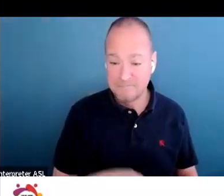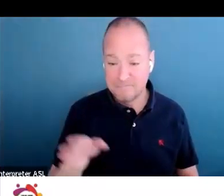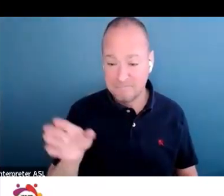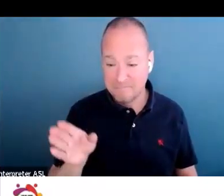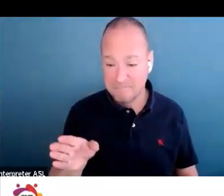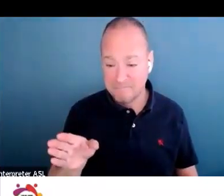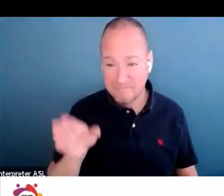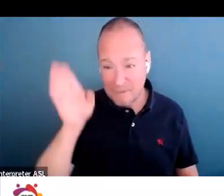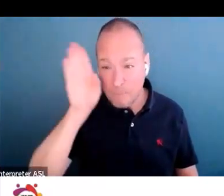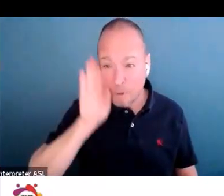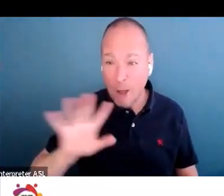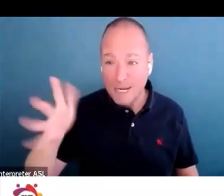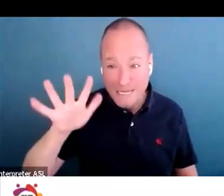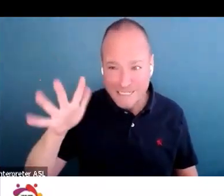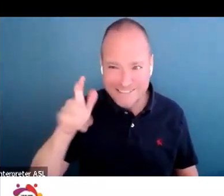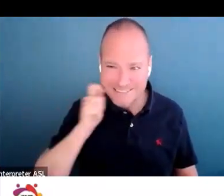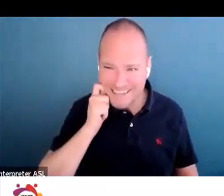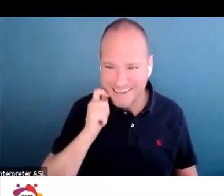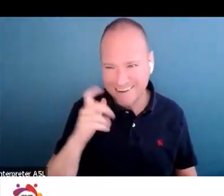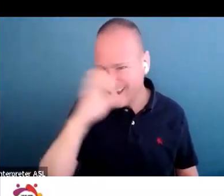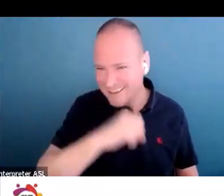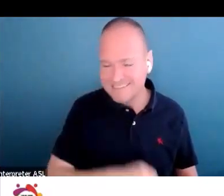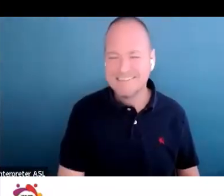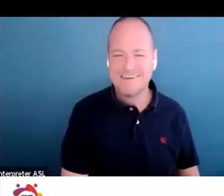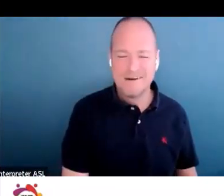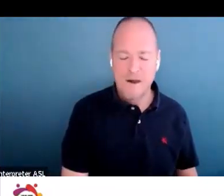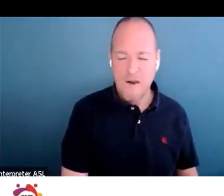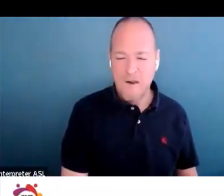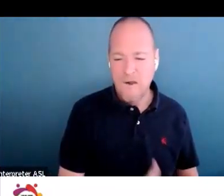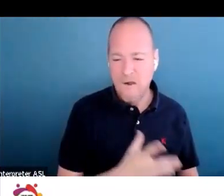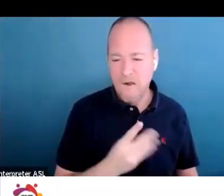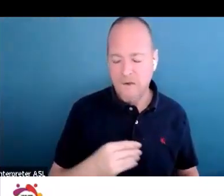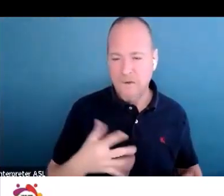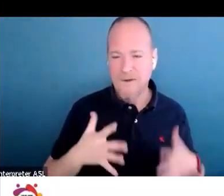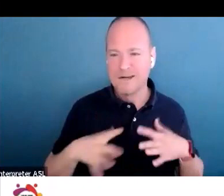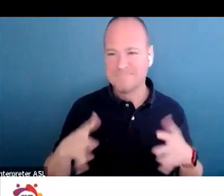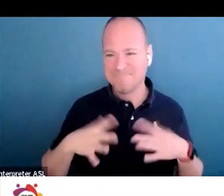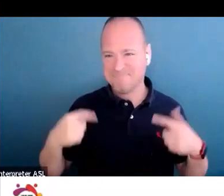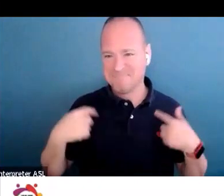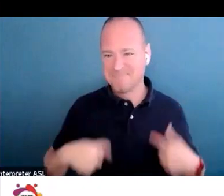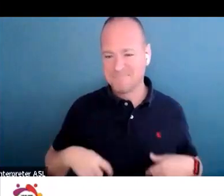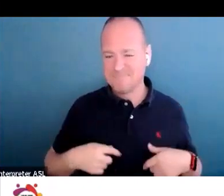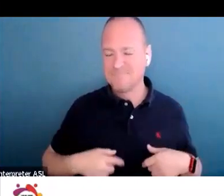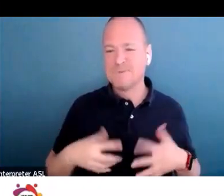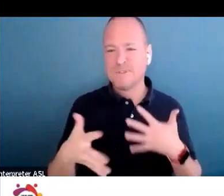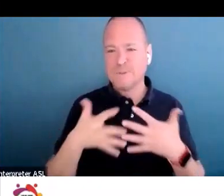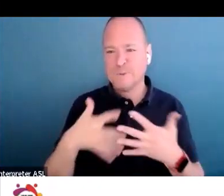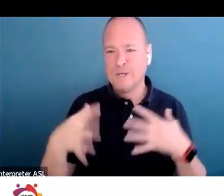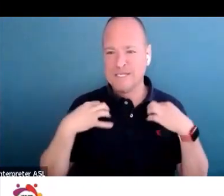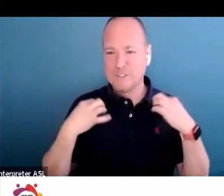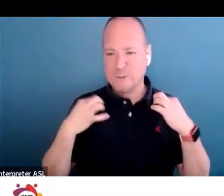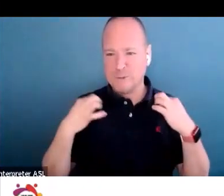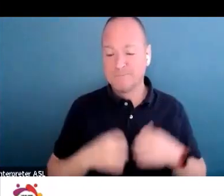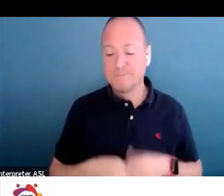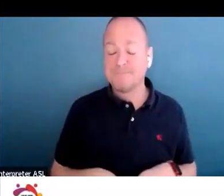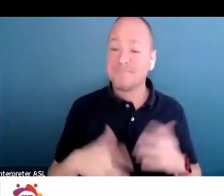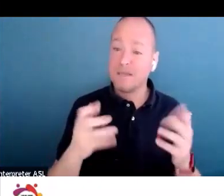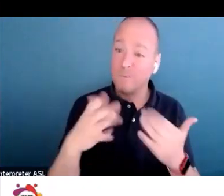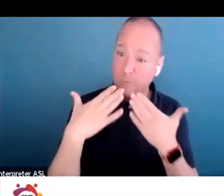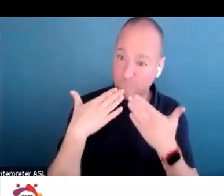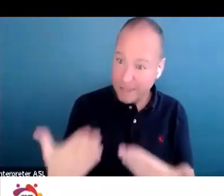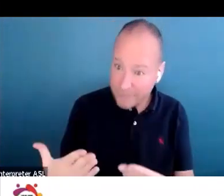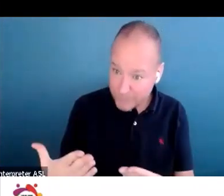brownish skin, I guess, and I'm wearing a gray top. And I want to thank